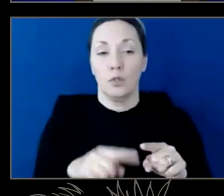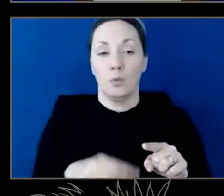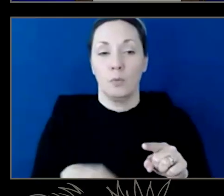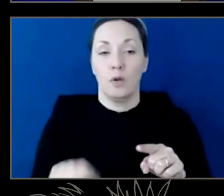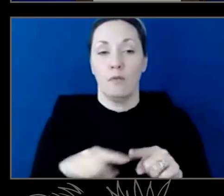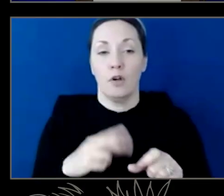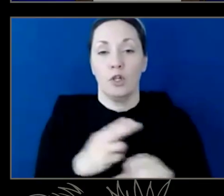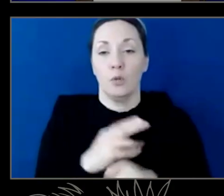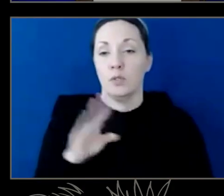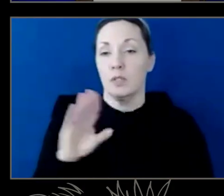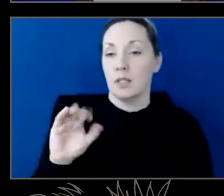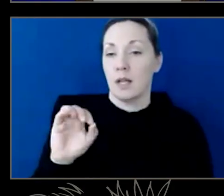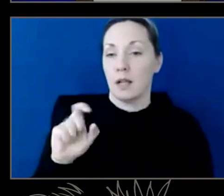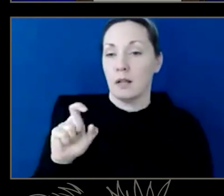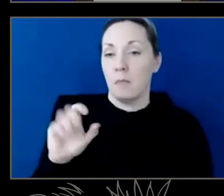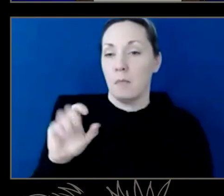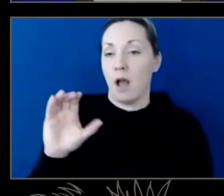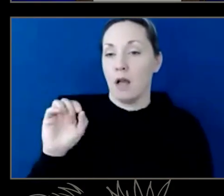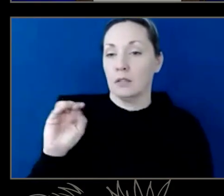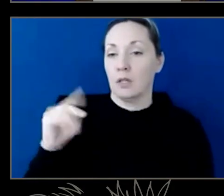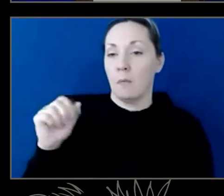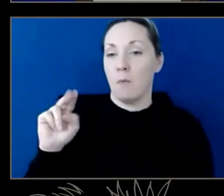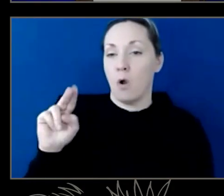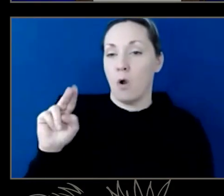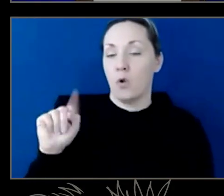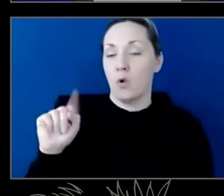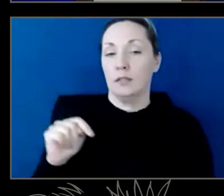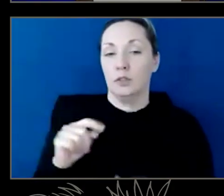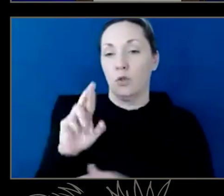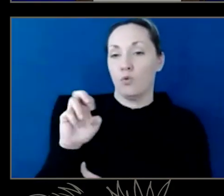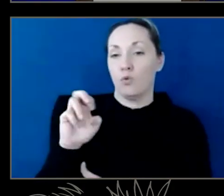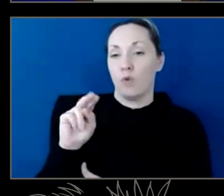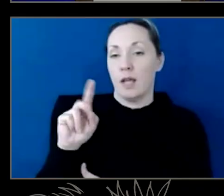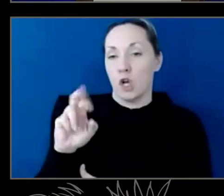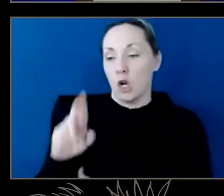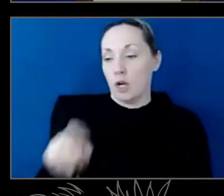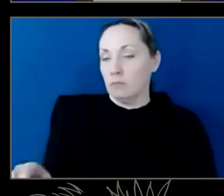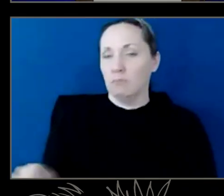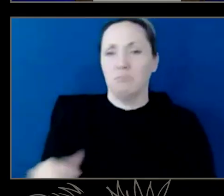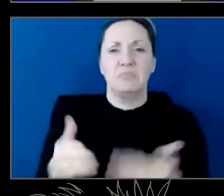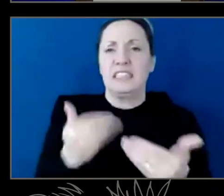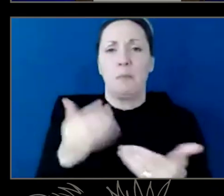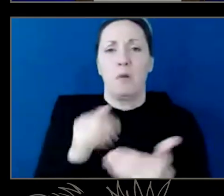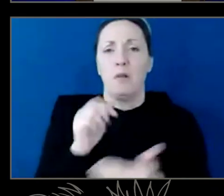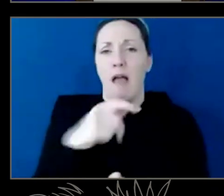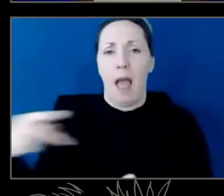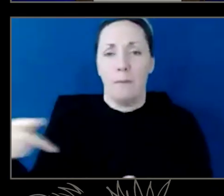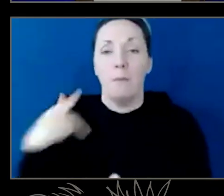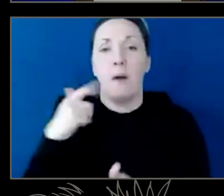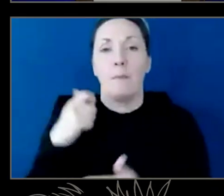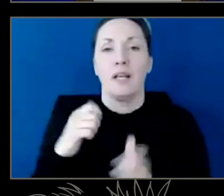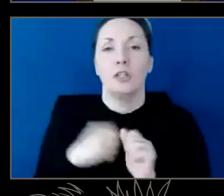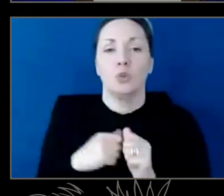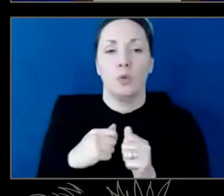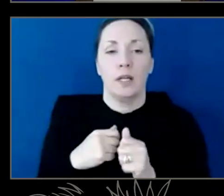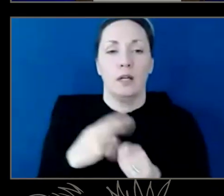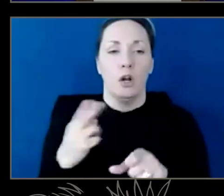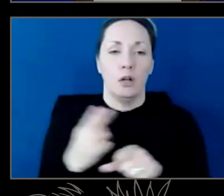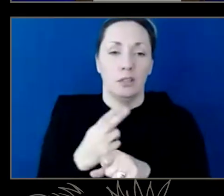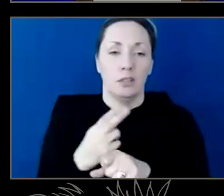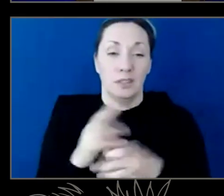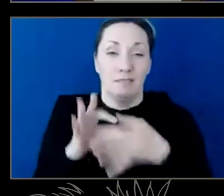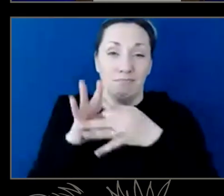component to render it. So pretty simple app. The problem is that since we are subscribing to this